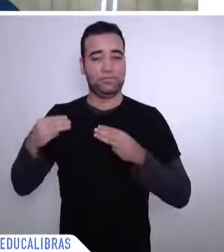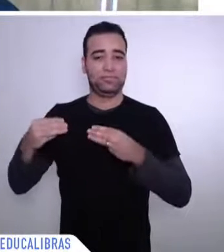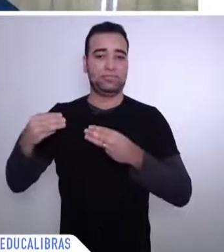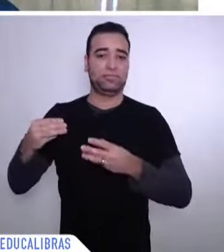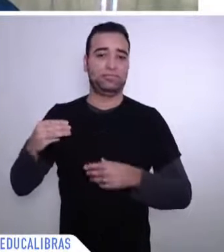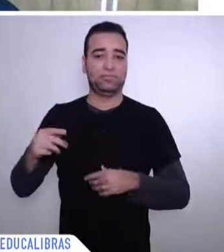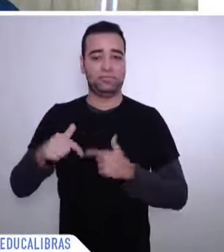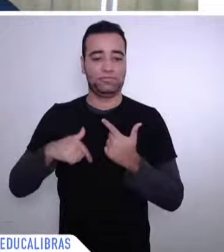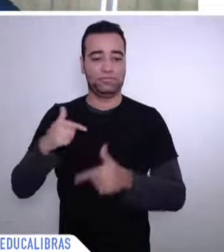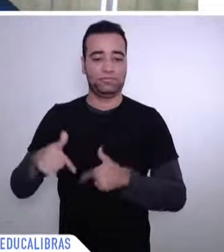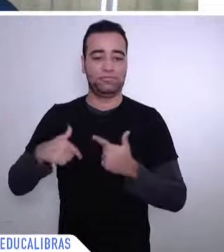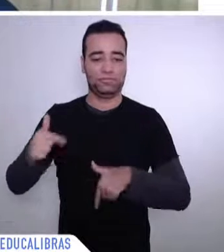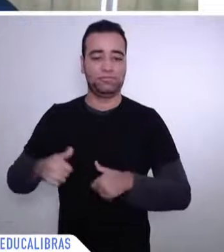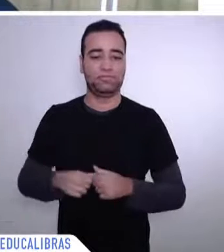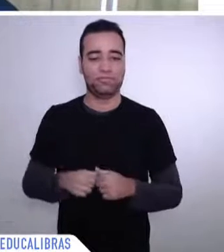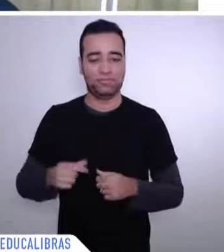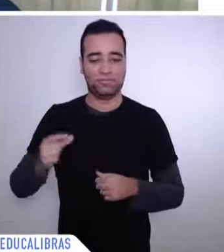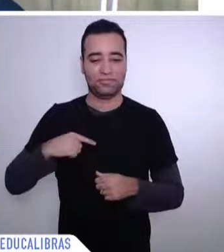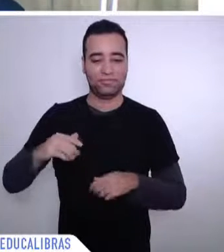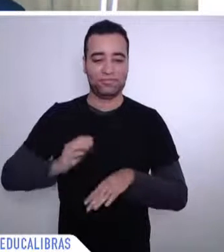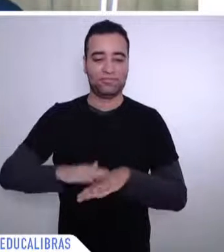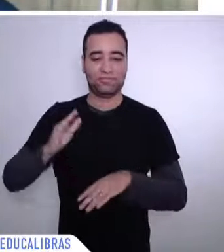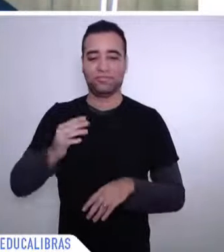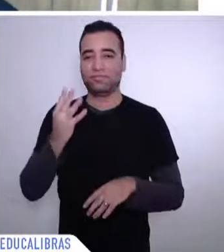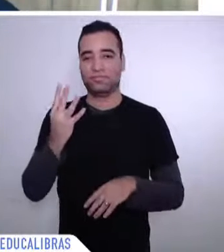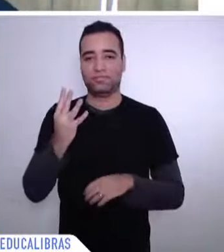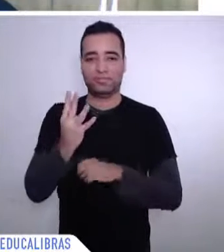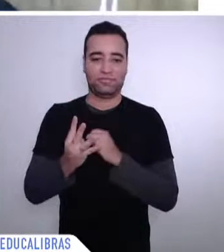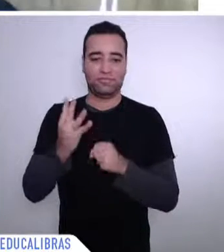employment. Before the Ministry of Labor,